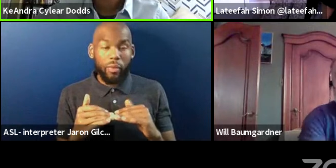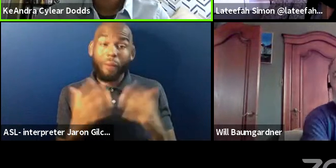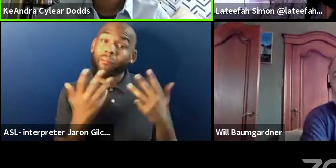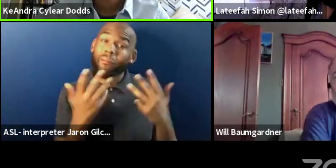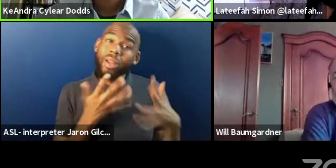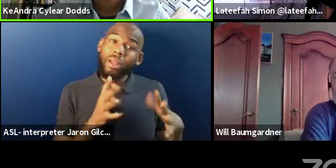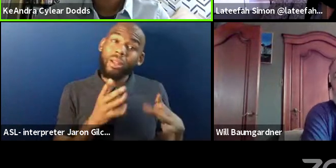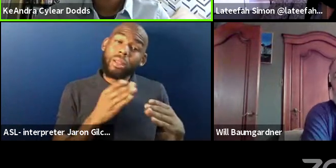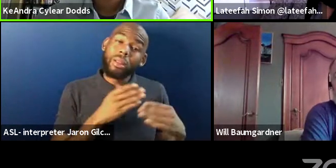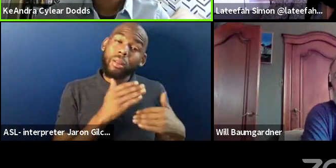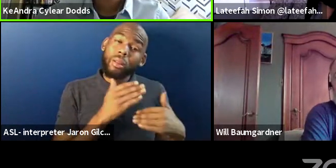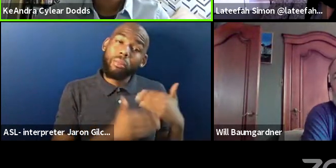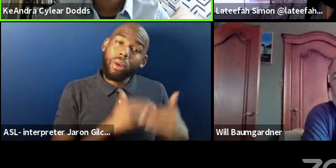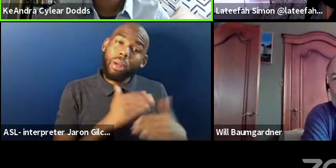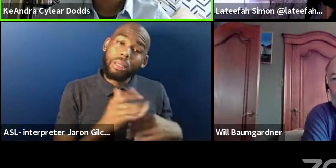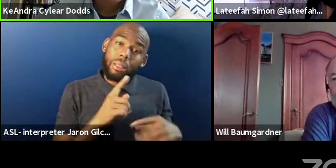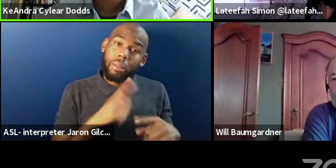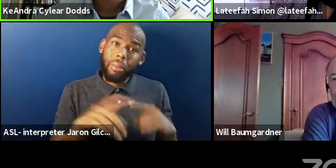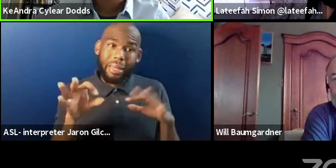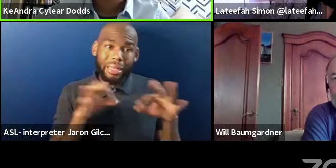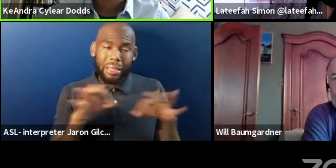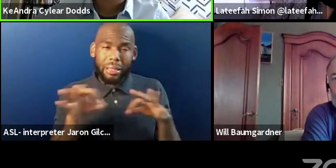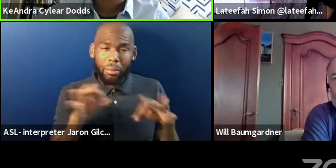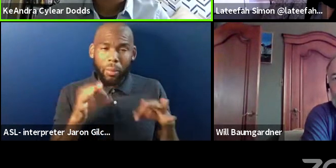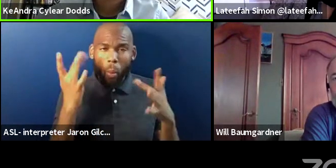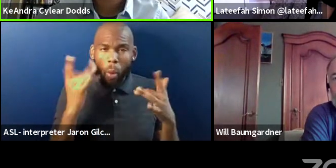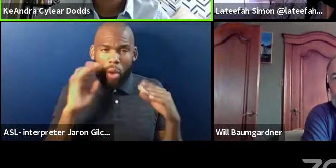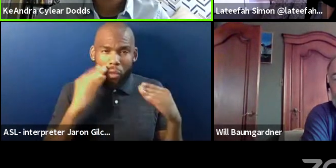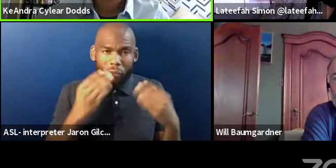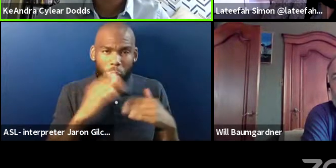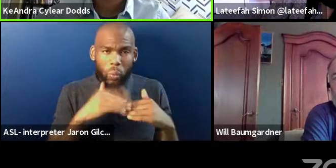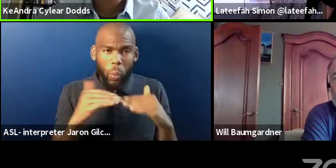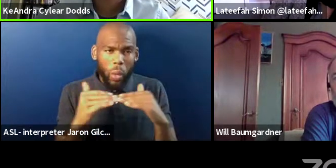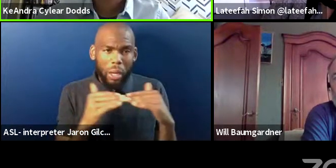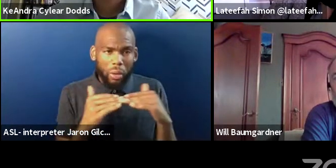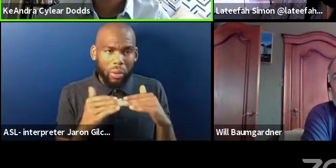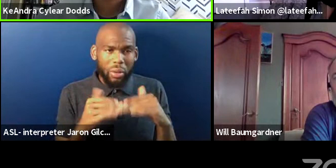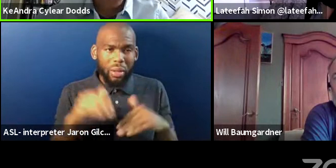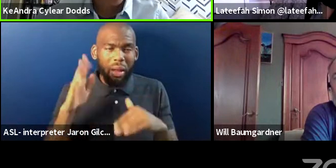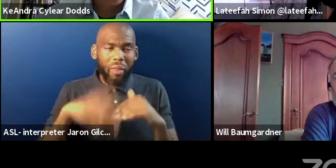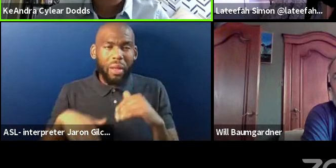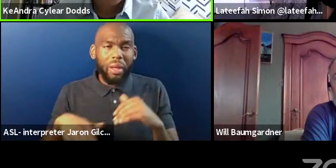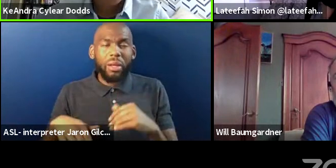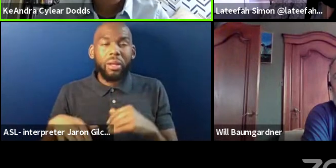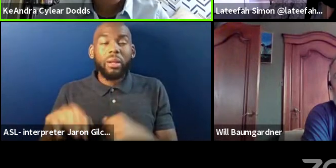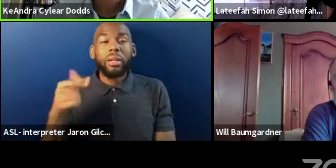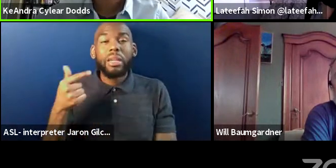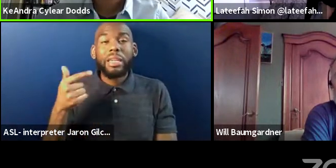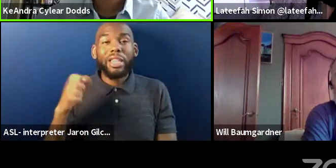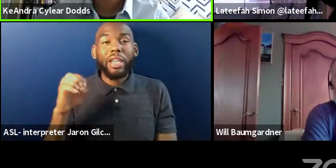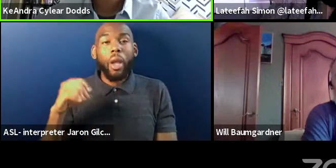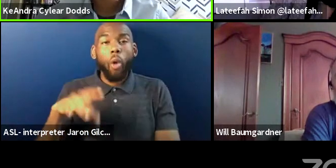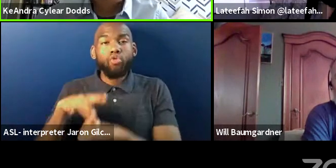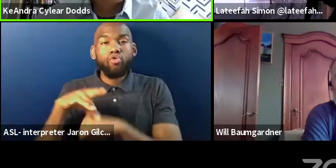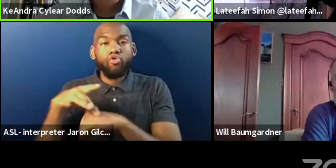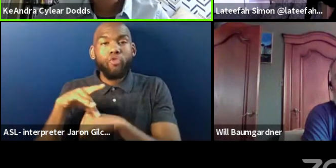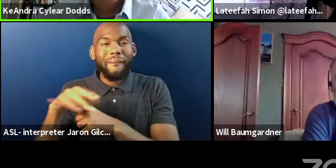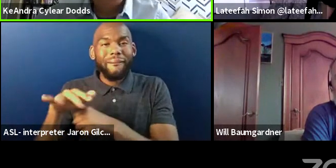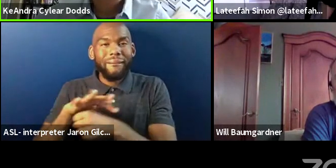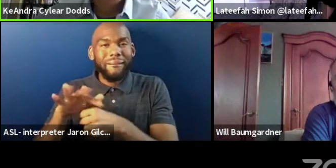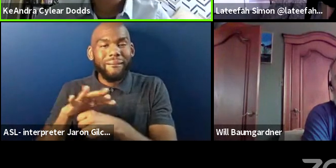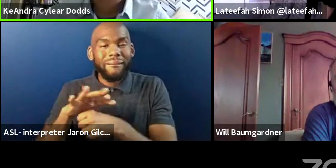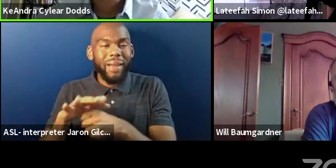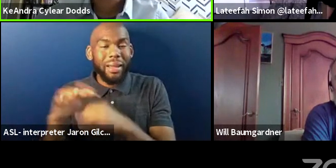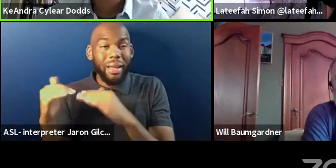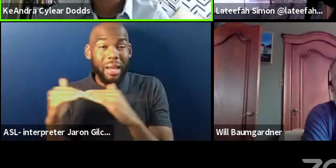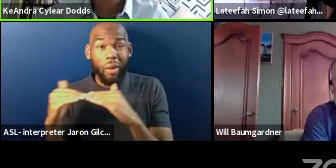really explain why we're focusing on equity as opposed to geographic equality. And that's a scary concept